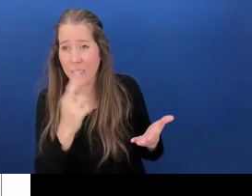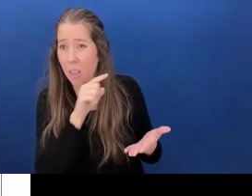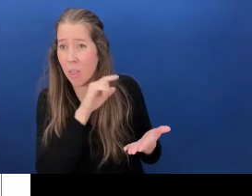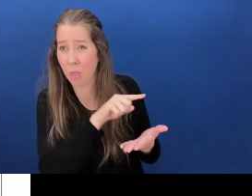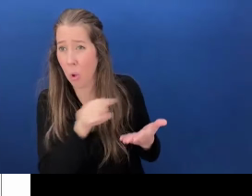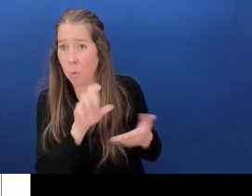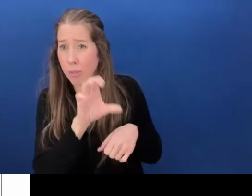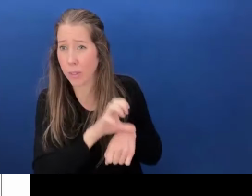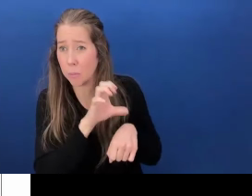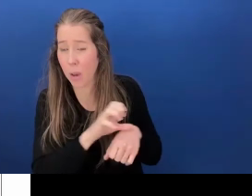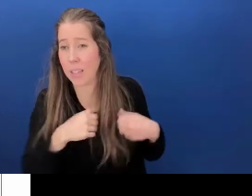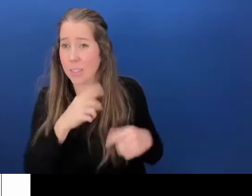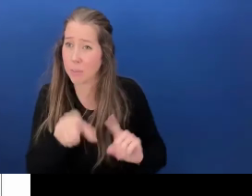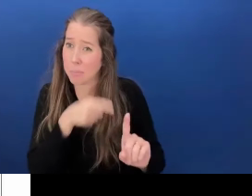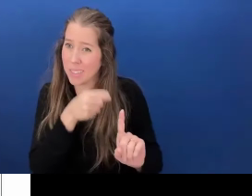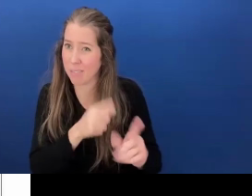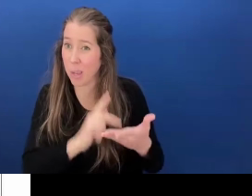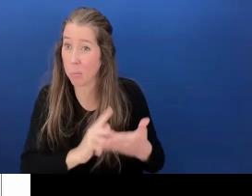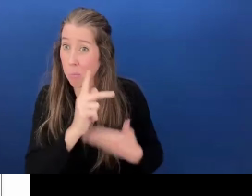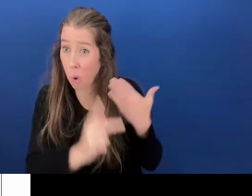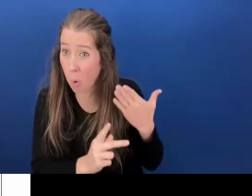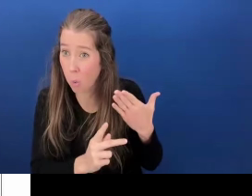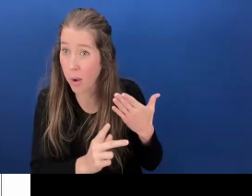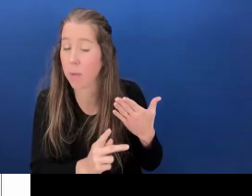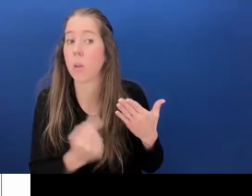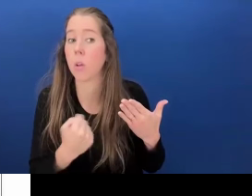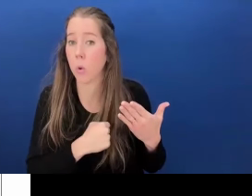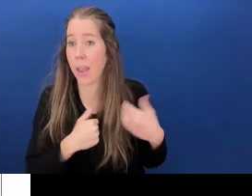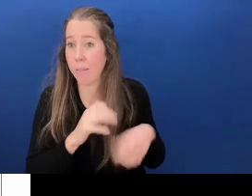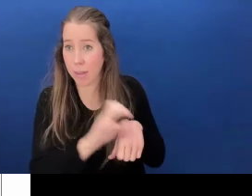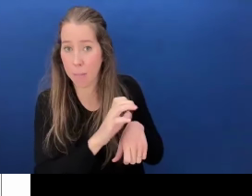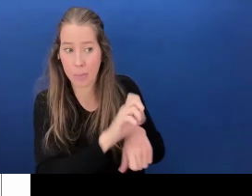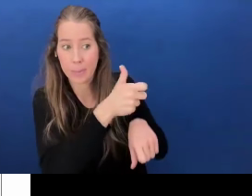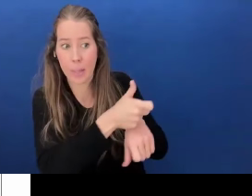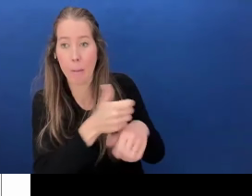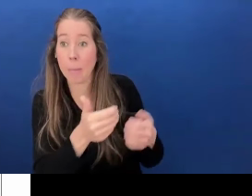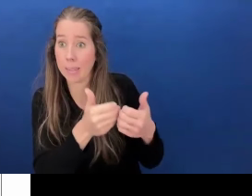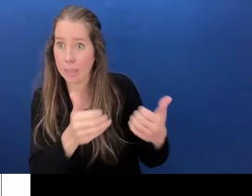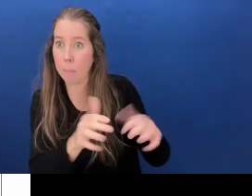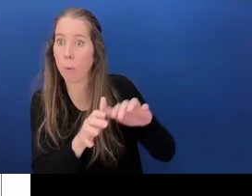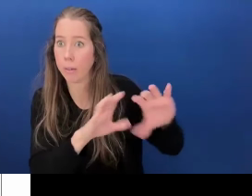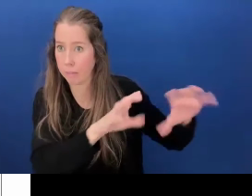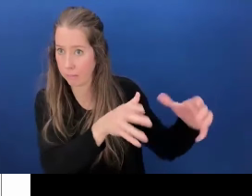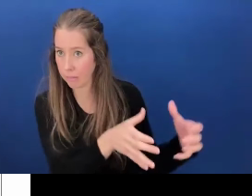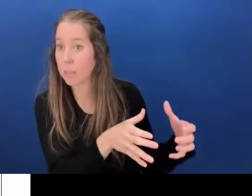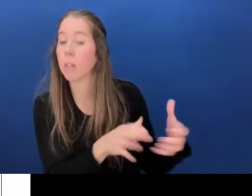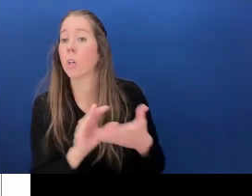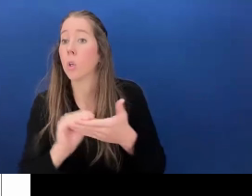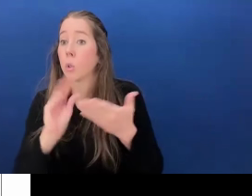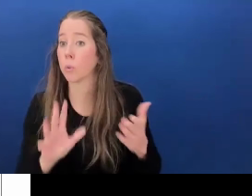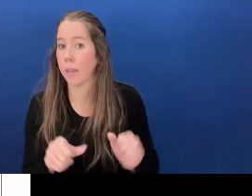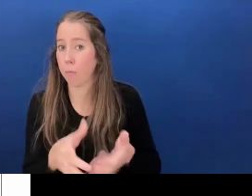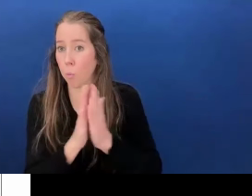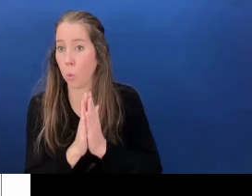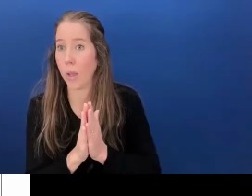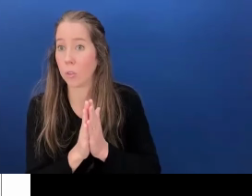computers that students were not allowed to. So we have devices set aside and students can request to be in the